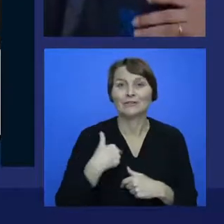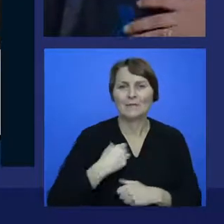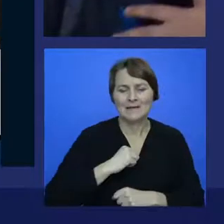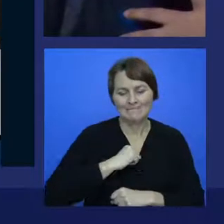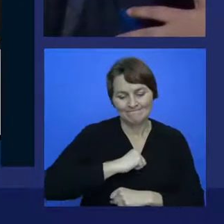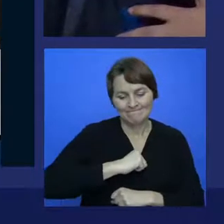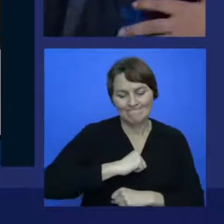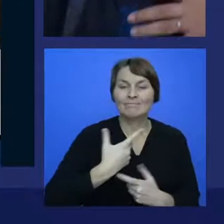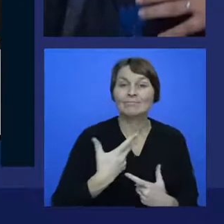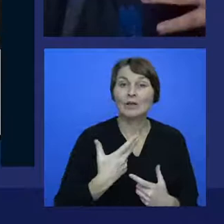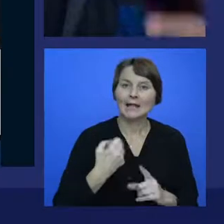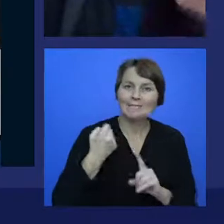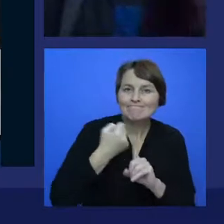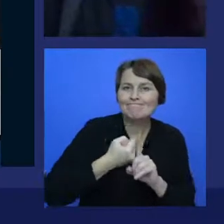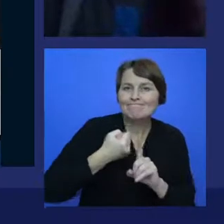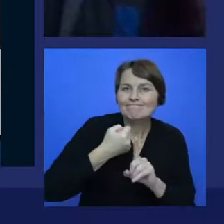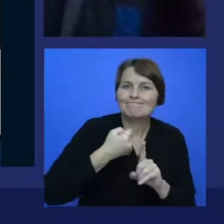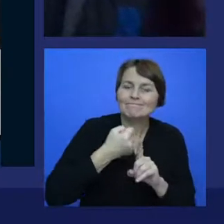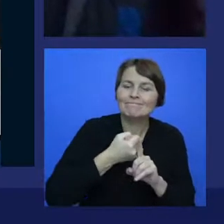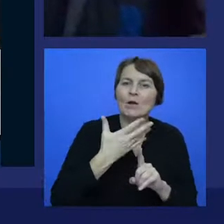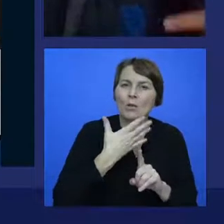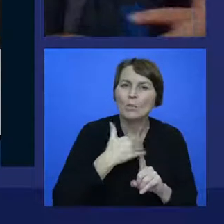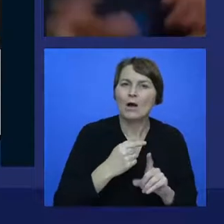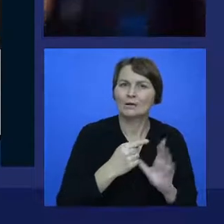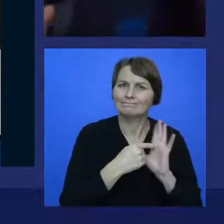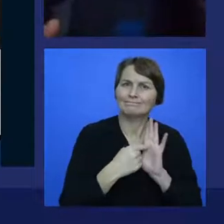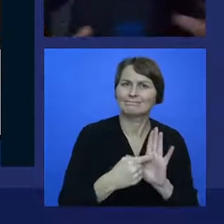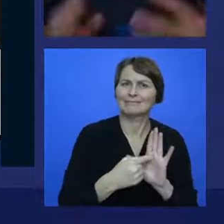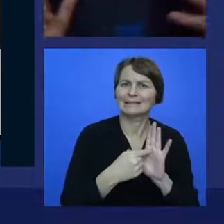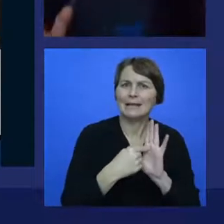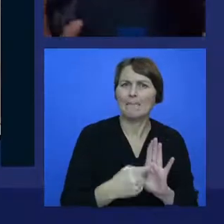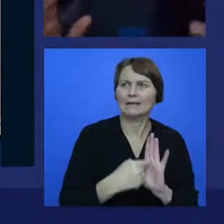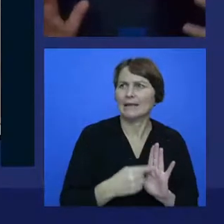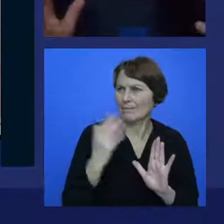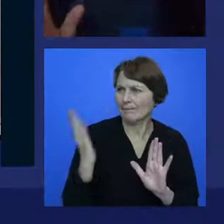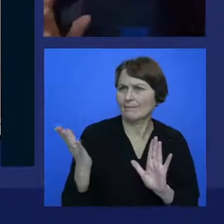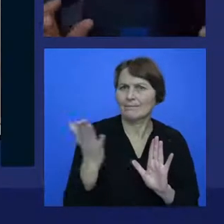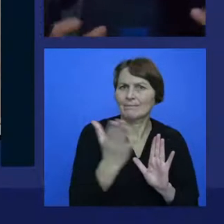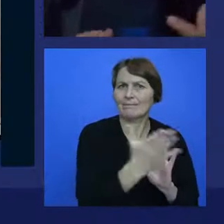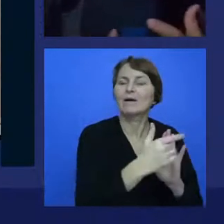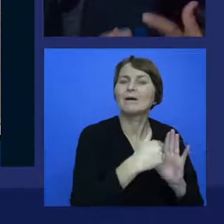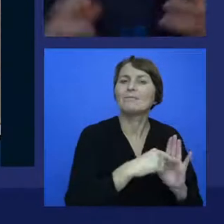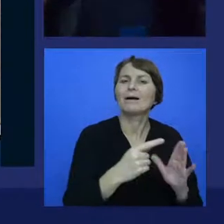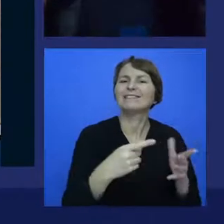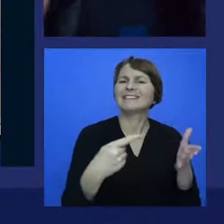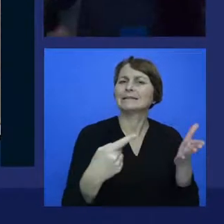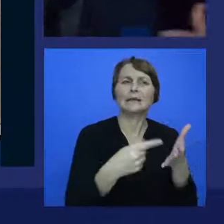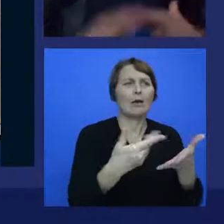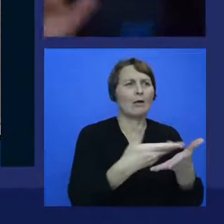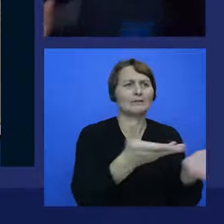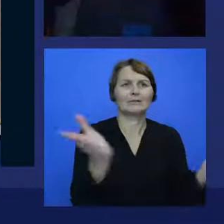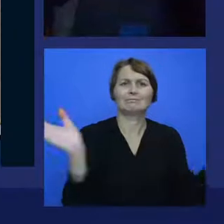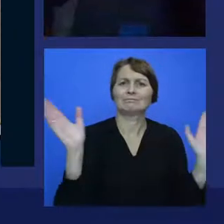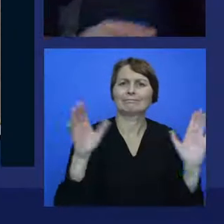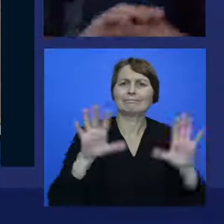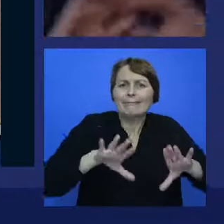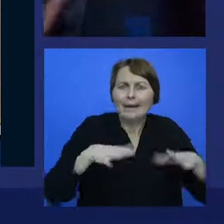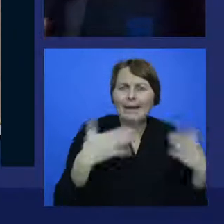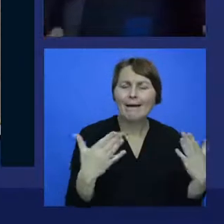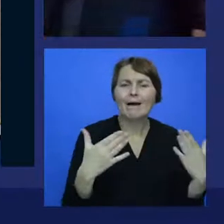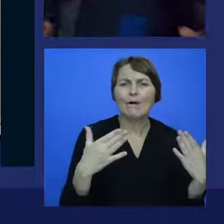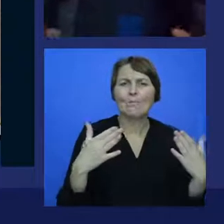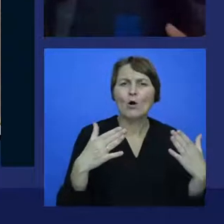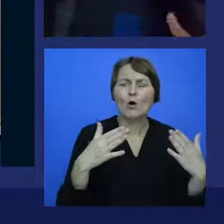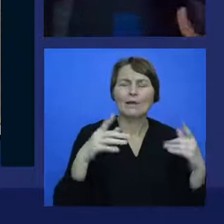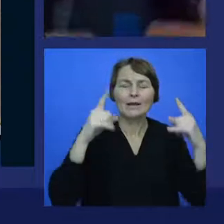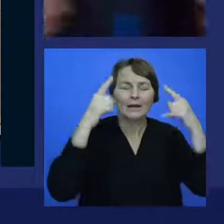advocating for use cases like this, but also for technology in general and for diversity of thought around